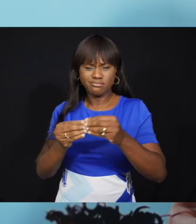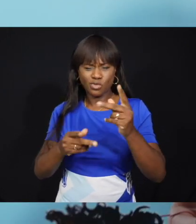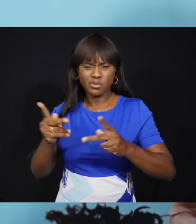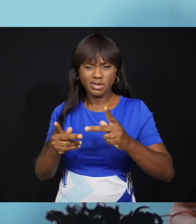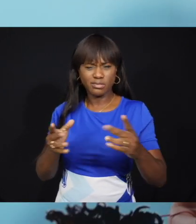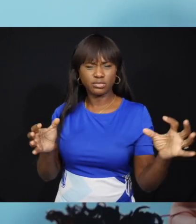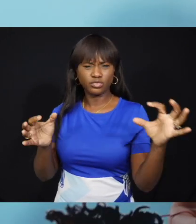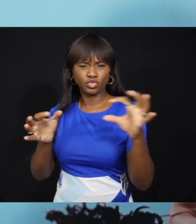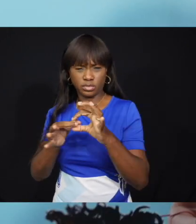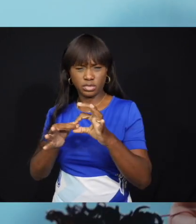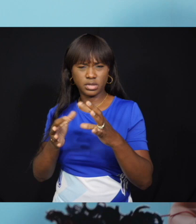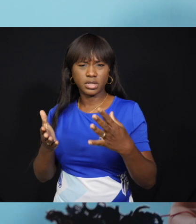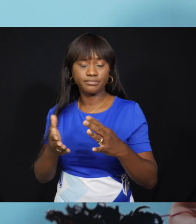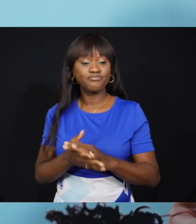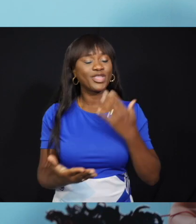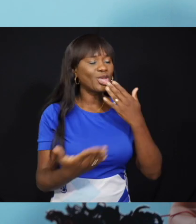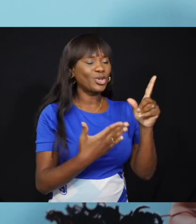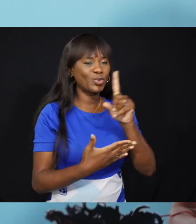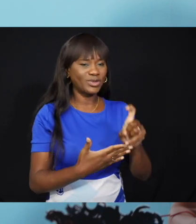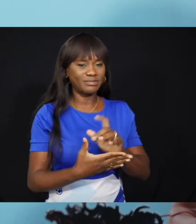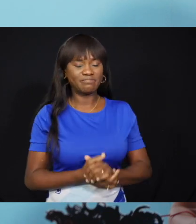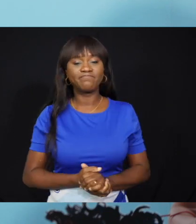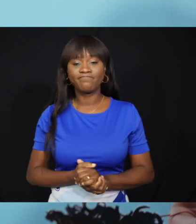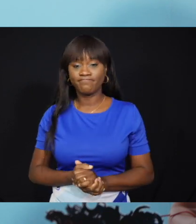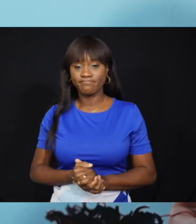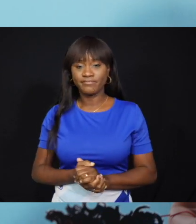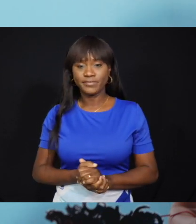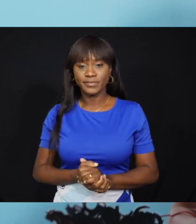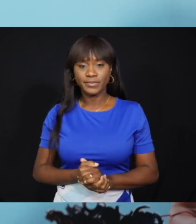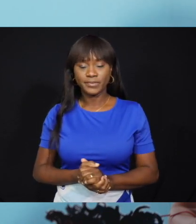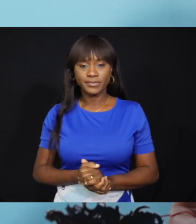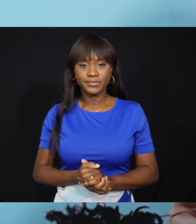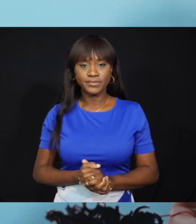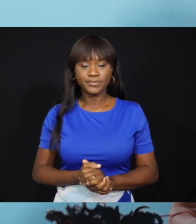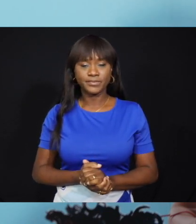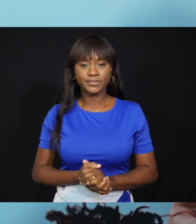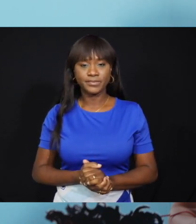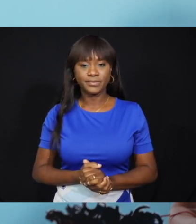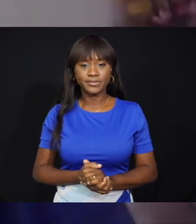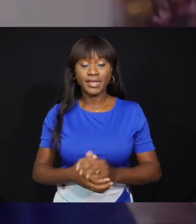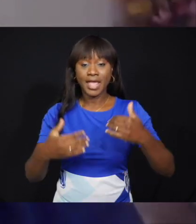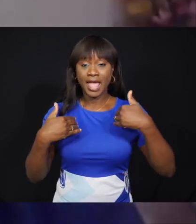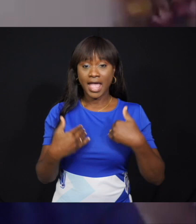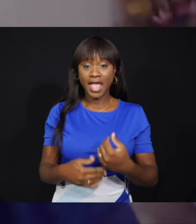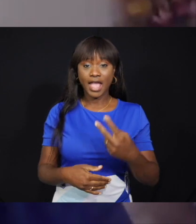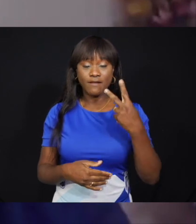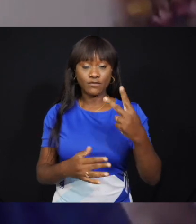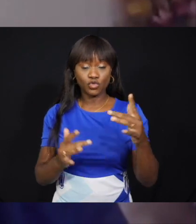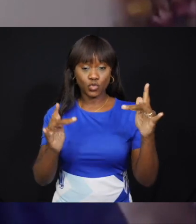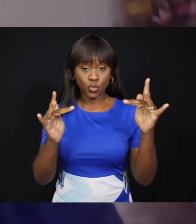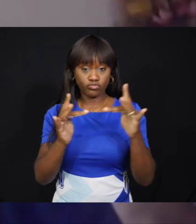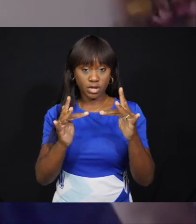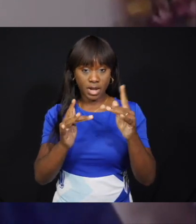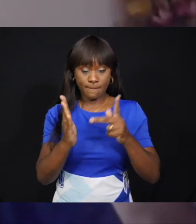your subscription? Have you seen an uptick in numbers? Good question. So with